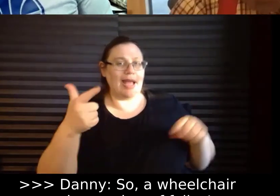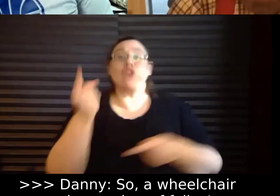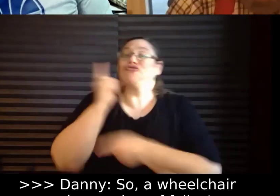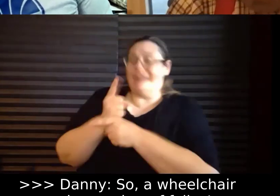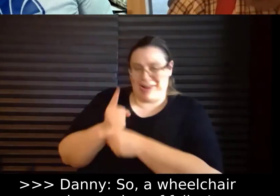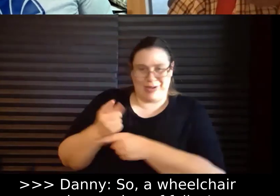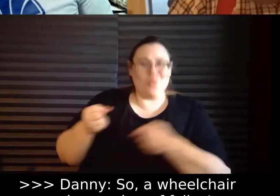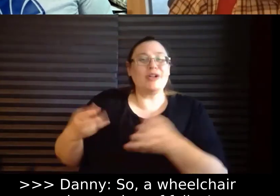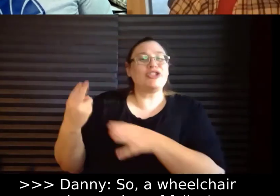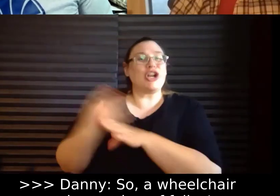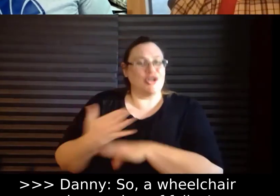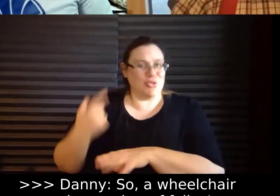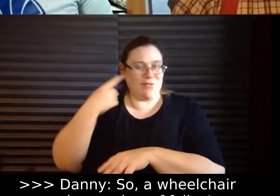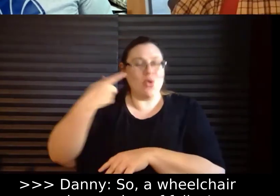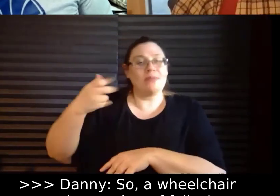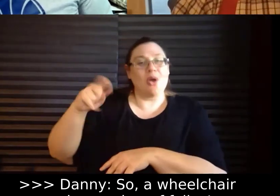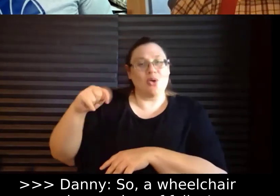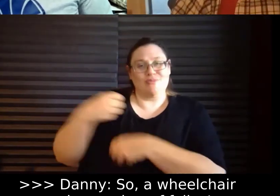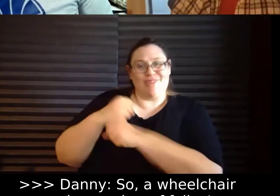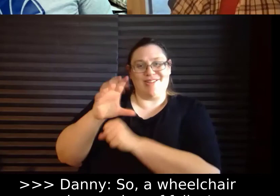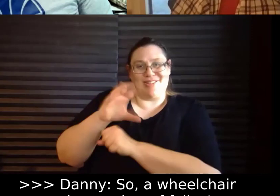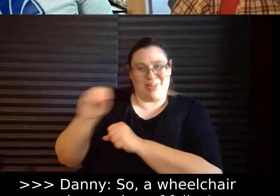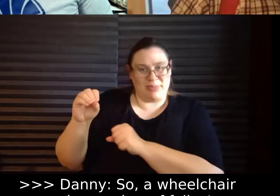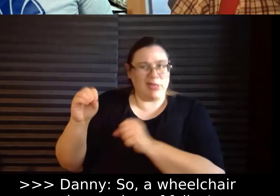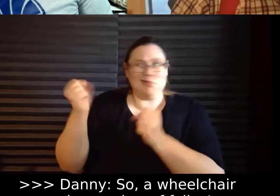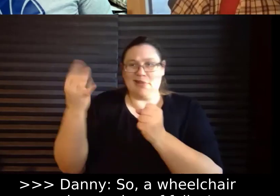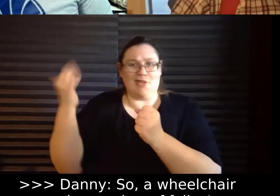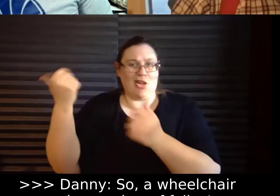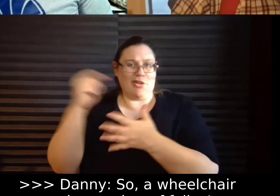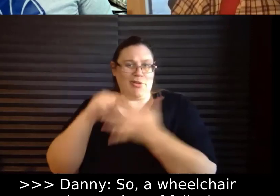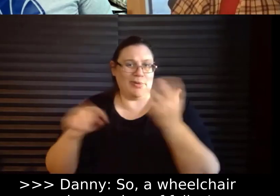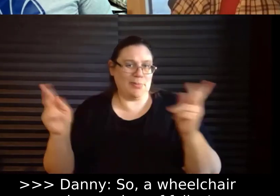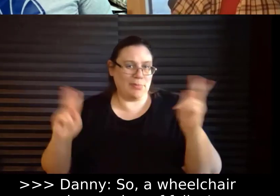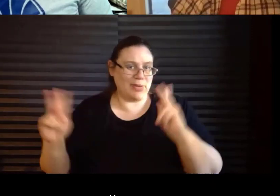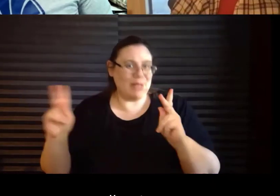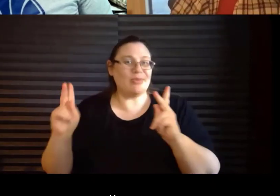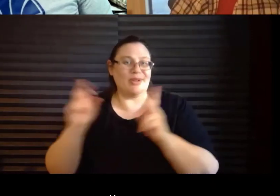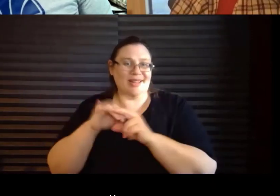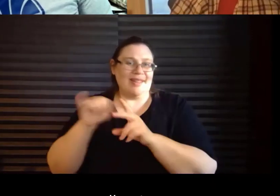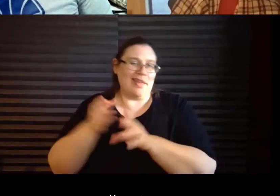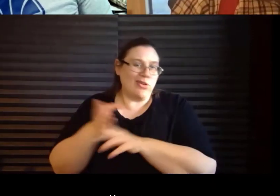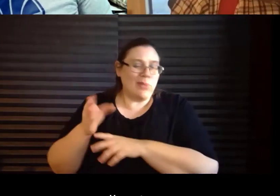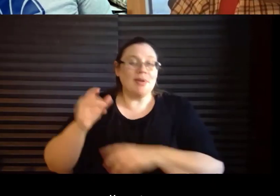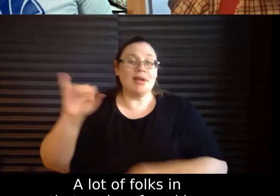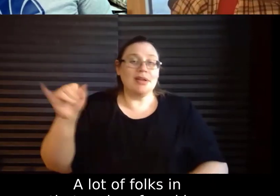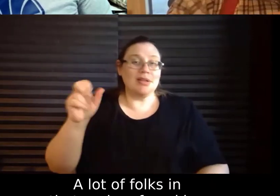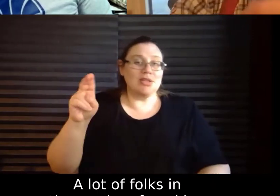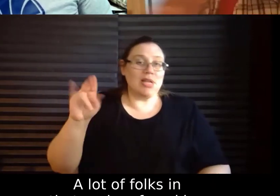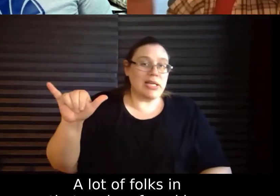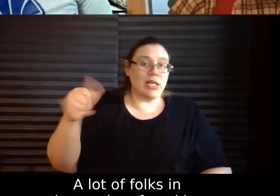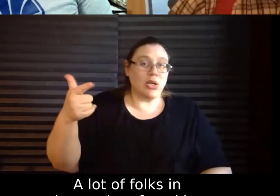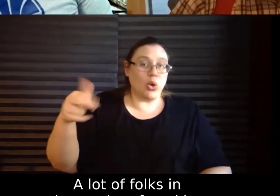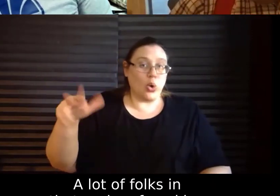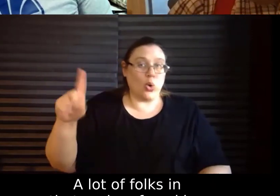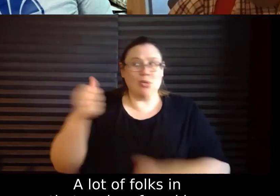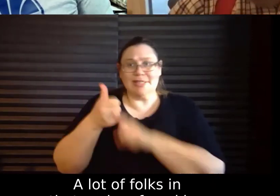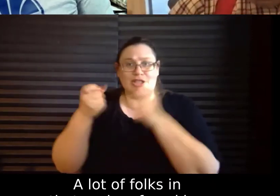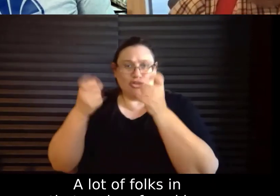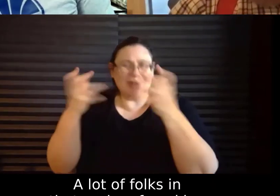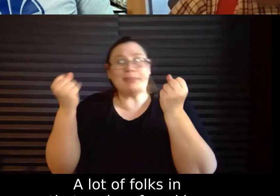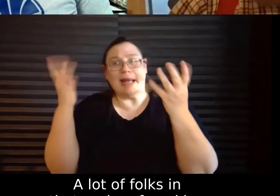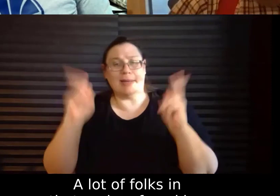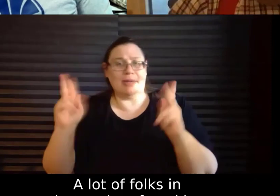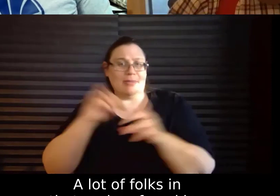company. And there's a number of other folks in that realm. Jenny Gold is a director. There's a number of other folks in that